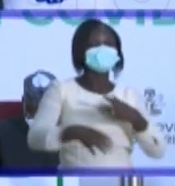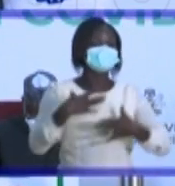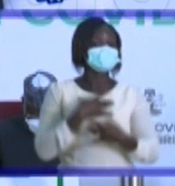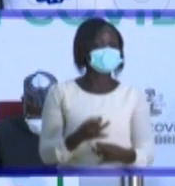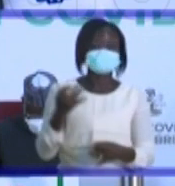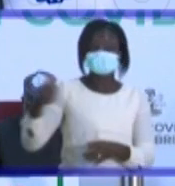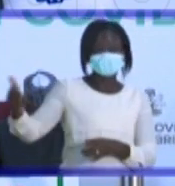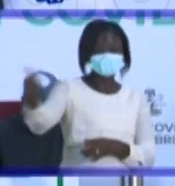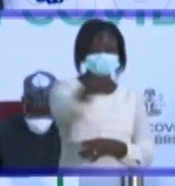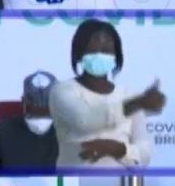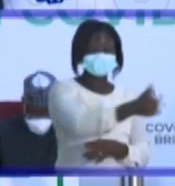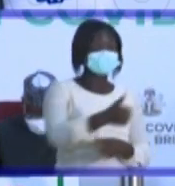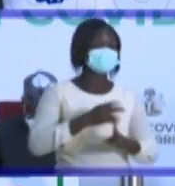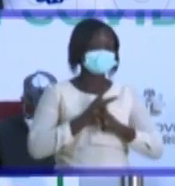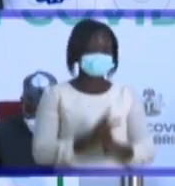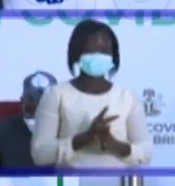their own self-preservation.